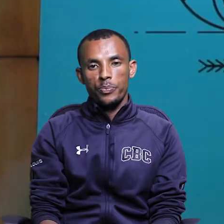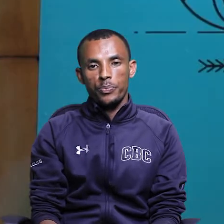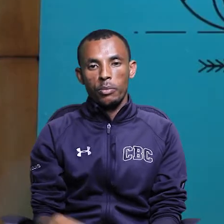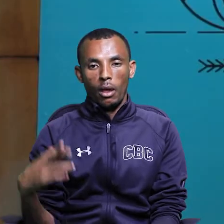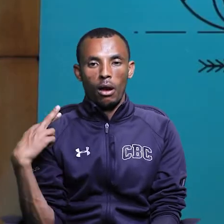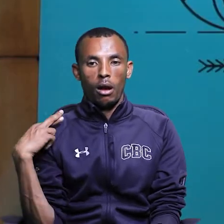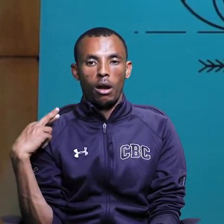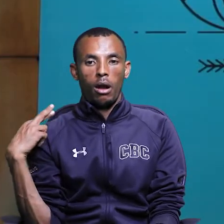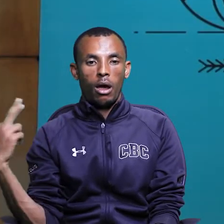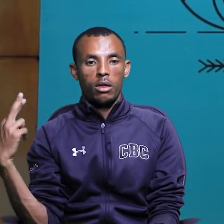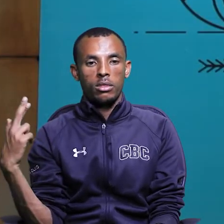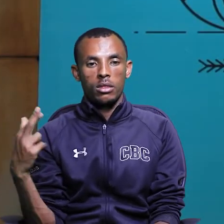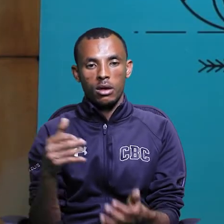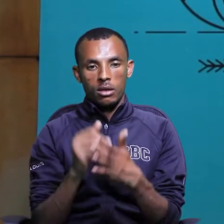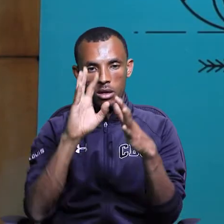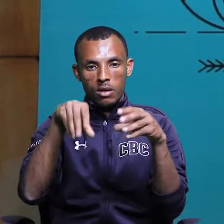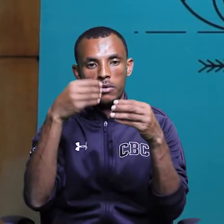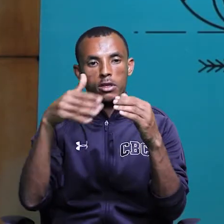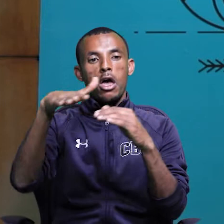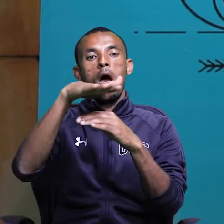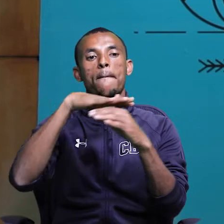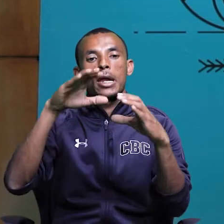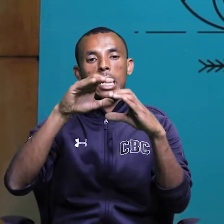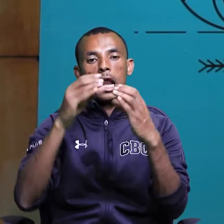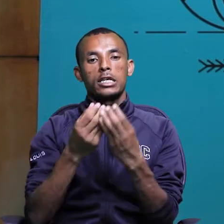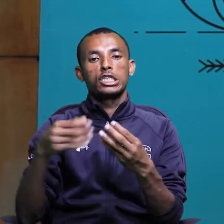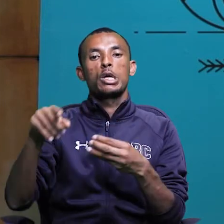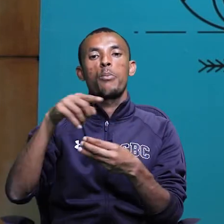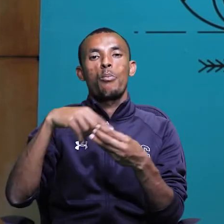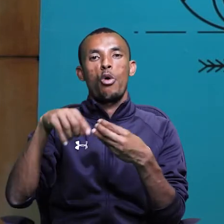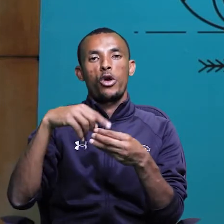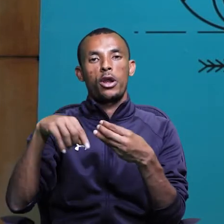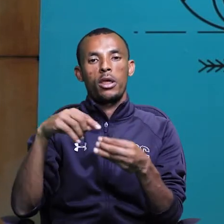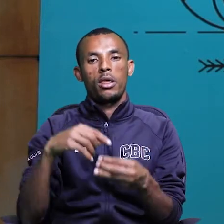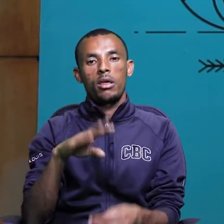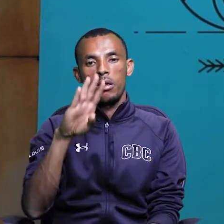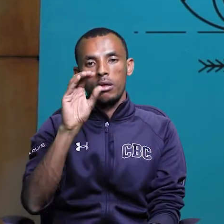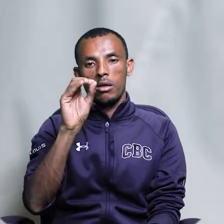The right one, it gives that upper class boundaries.